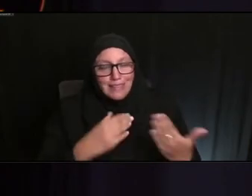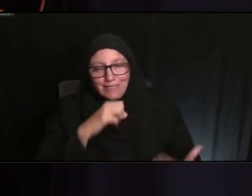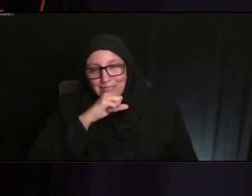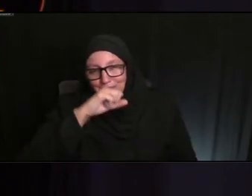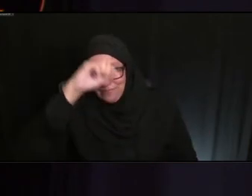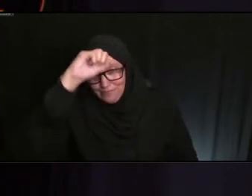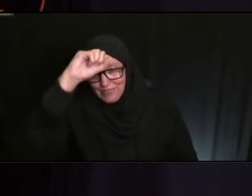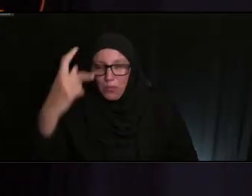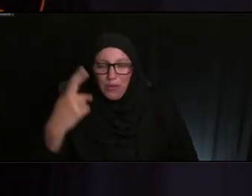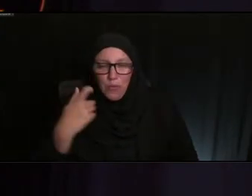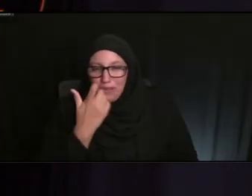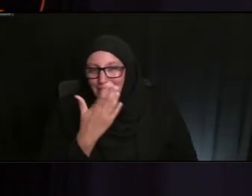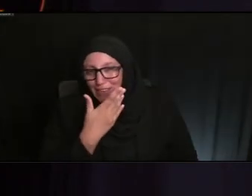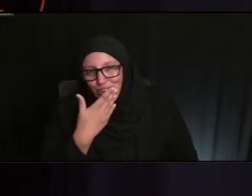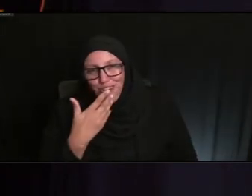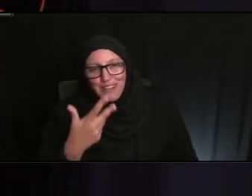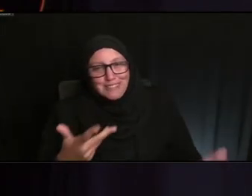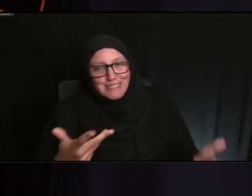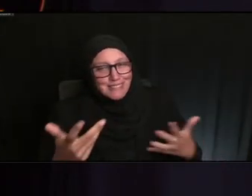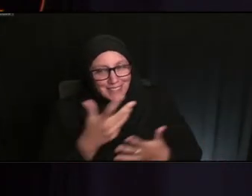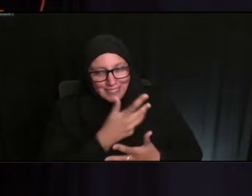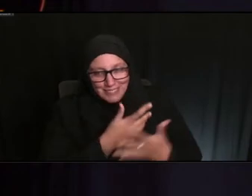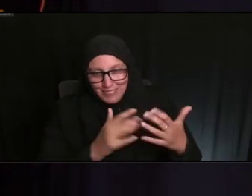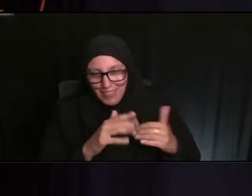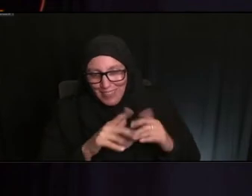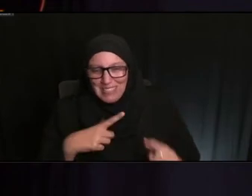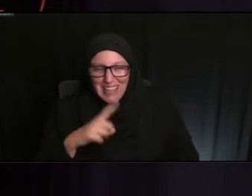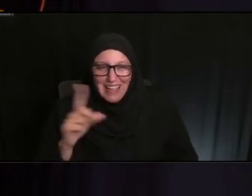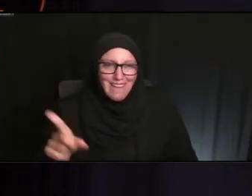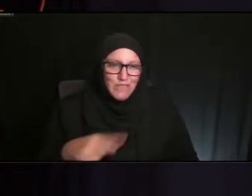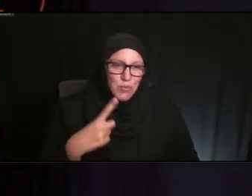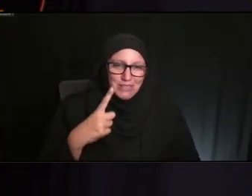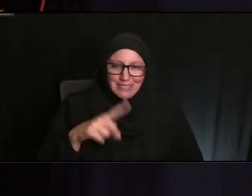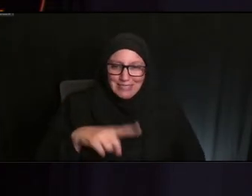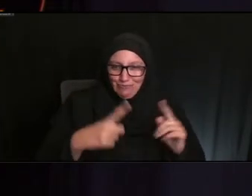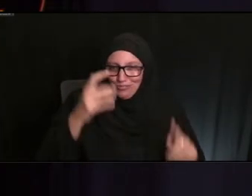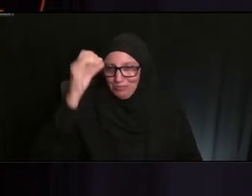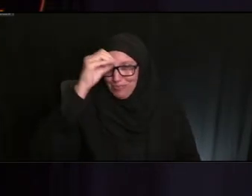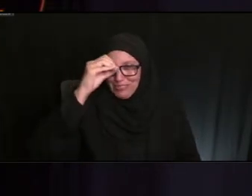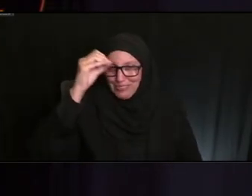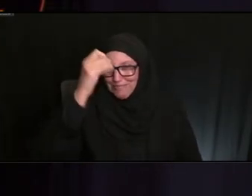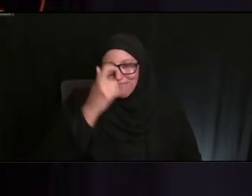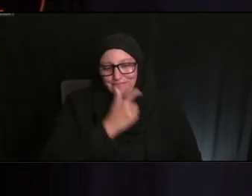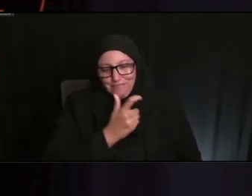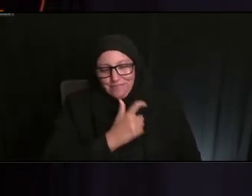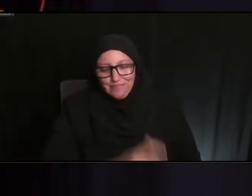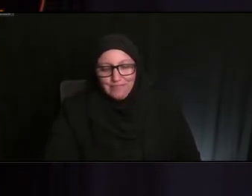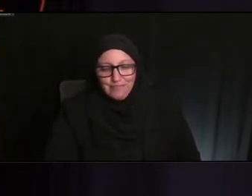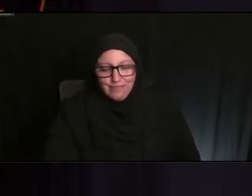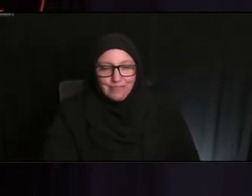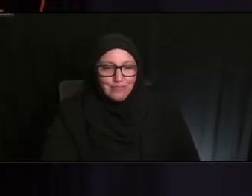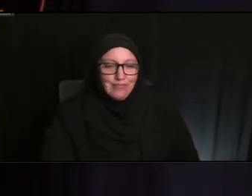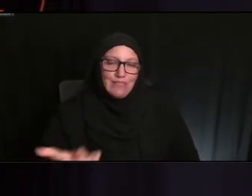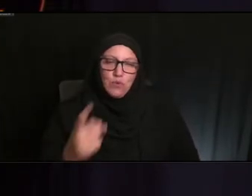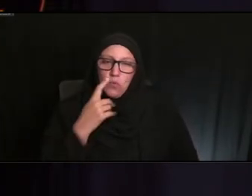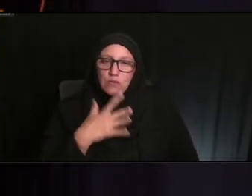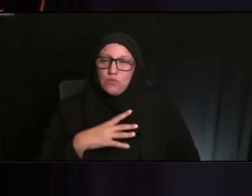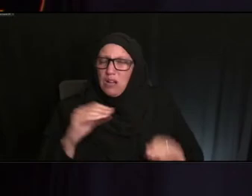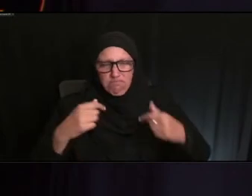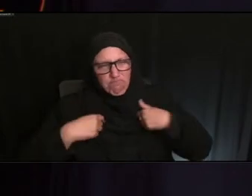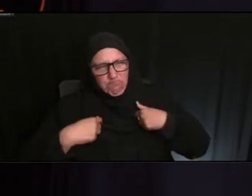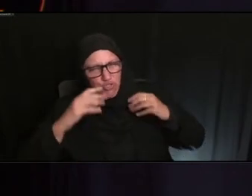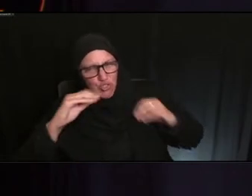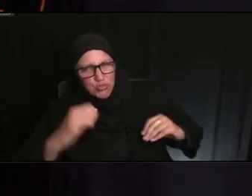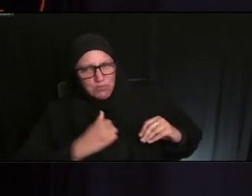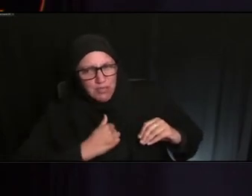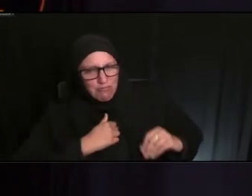nice discussion about, because everyone's a faqih these days. Everyone is a jurist. Everyone wants to teach other people their religion. If